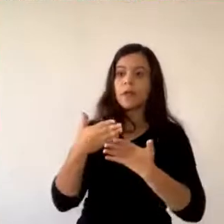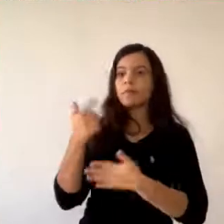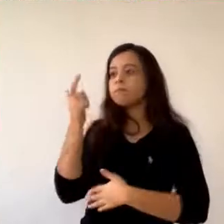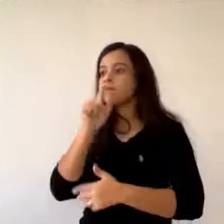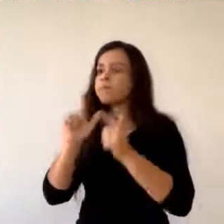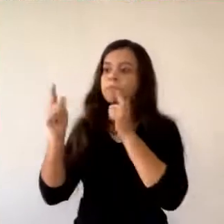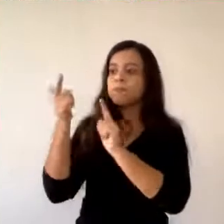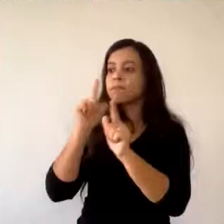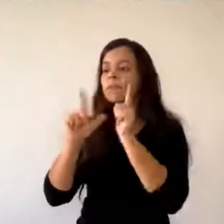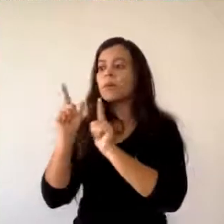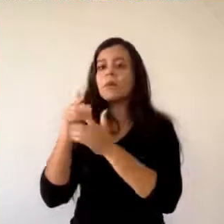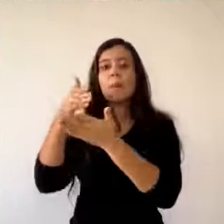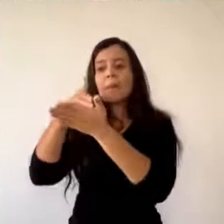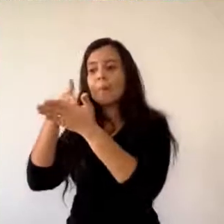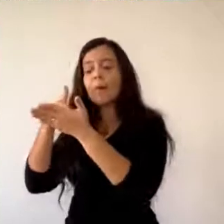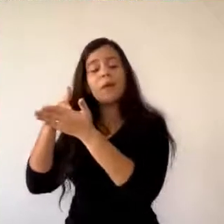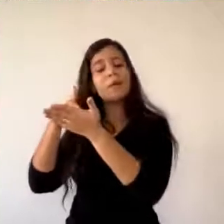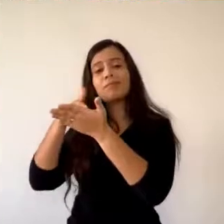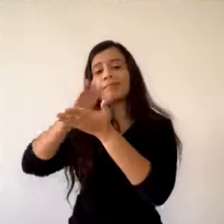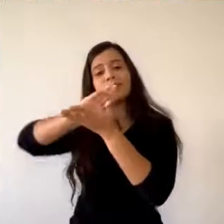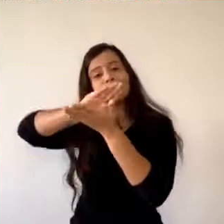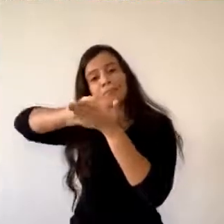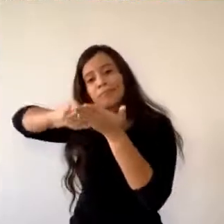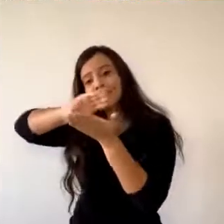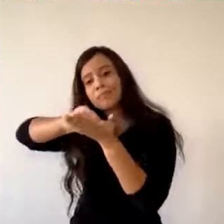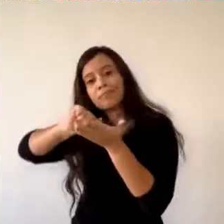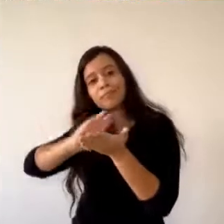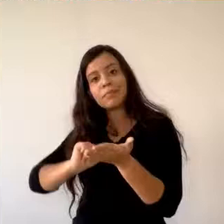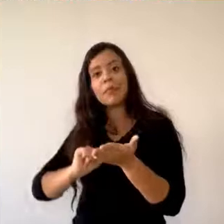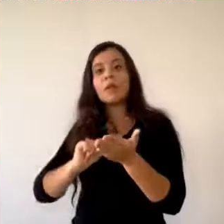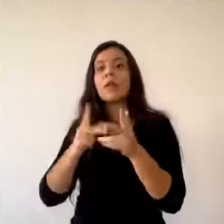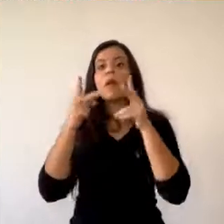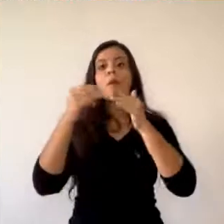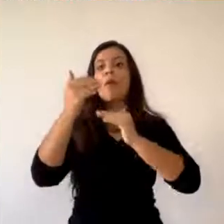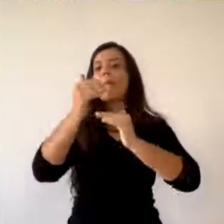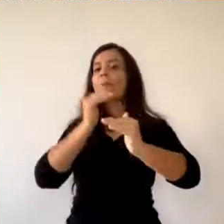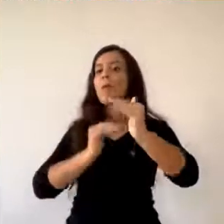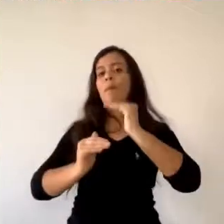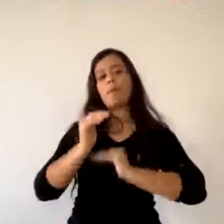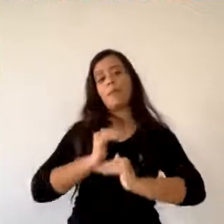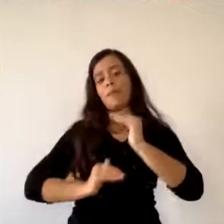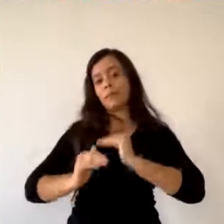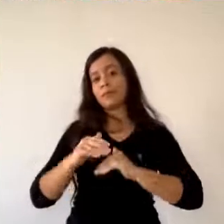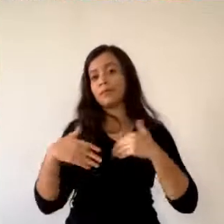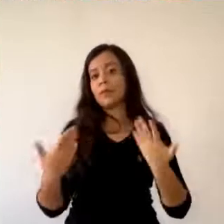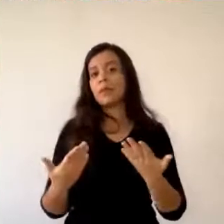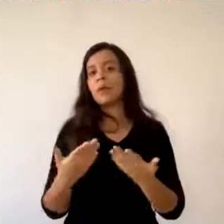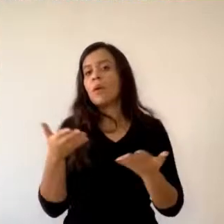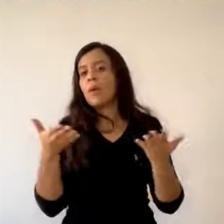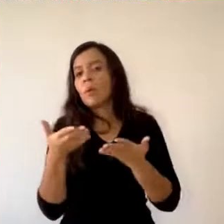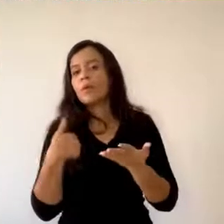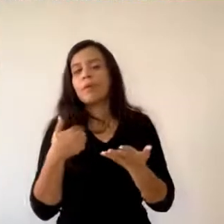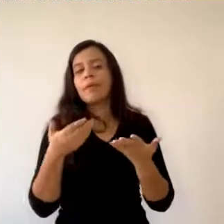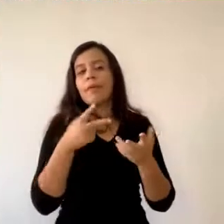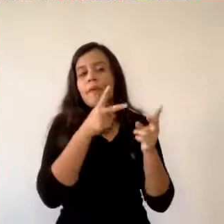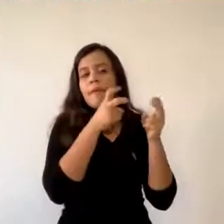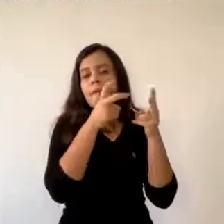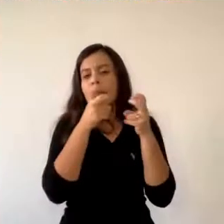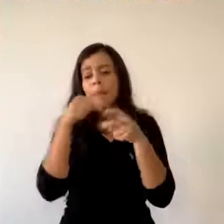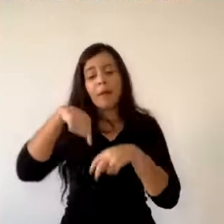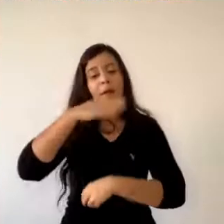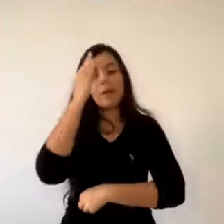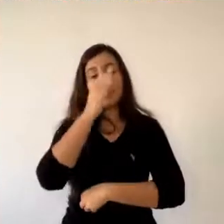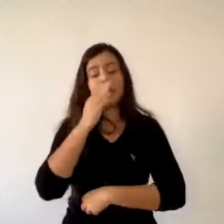of protection that is already problematic, and there's a setback in the budget and